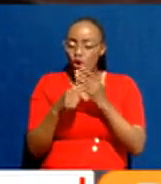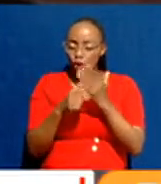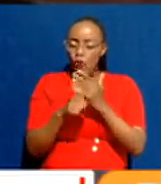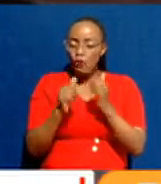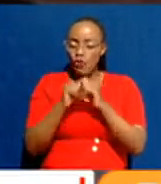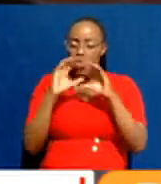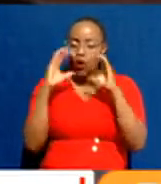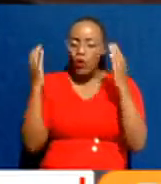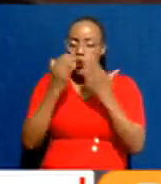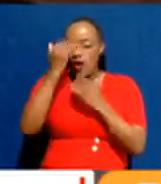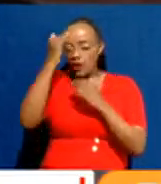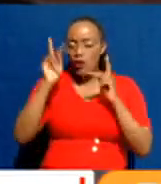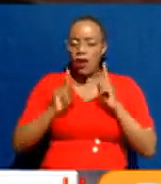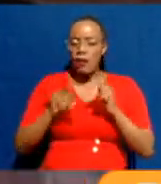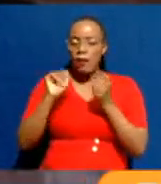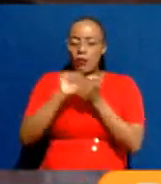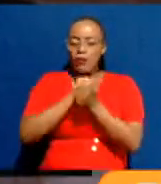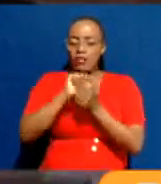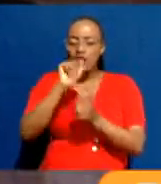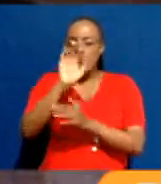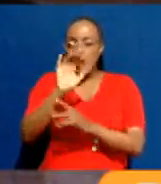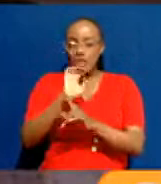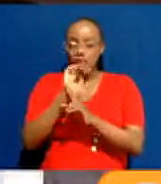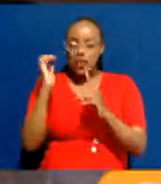kwa sababu watu waliharibu mazingira yao.